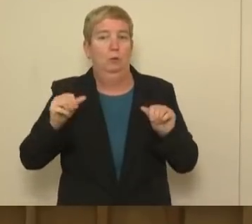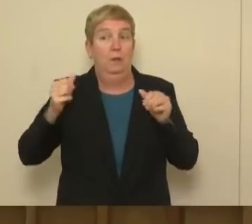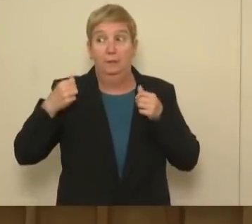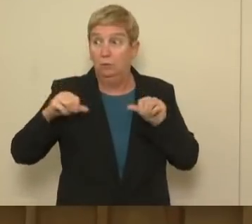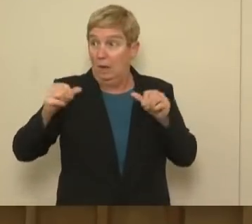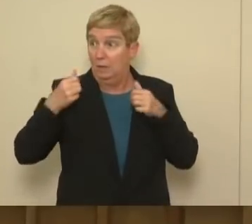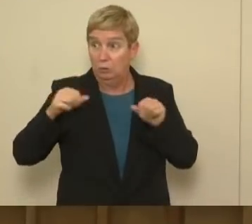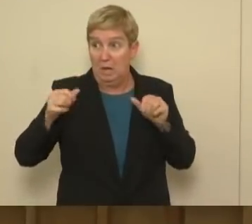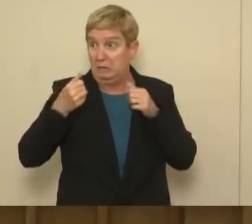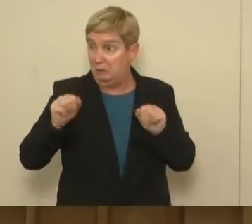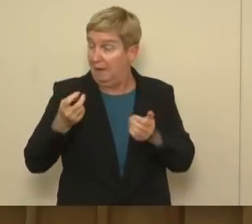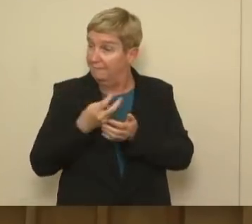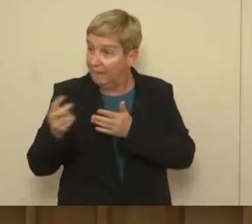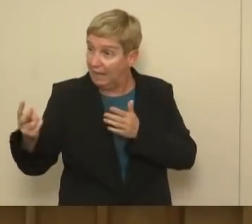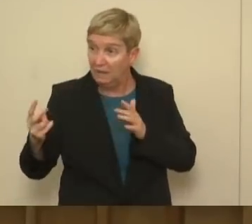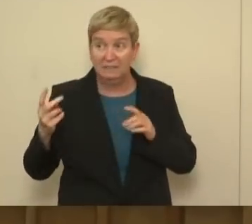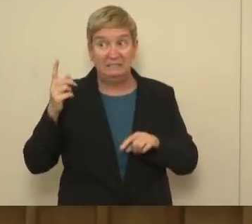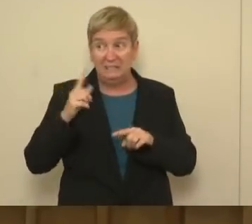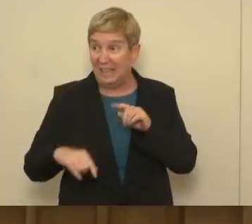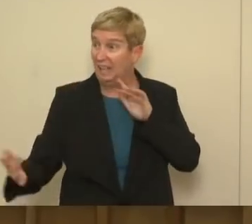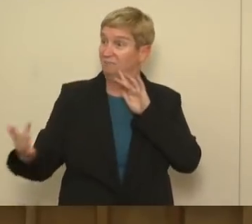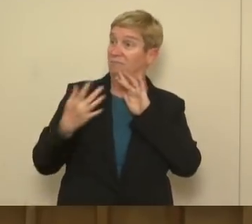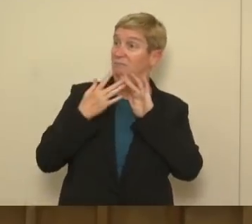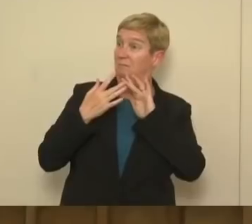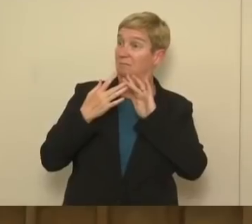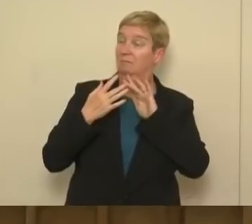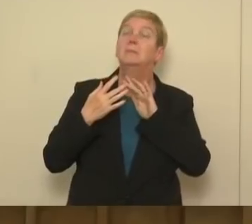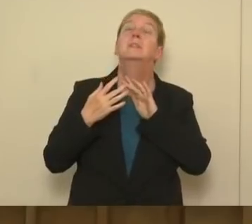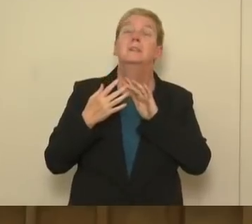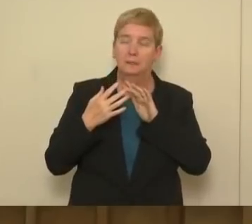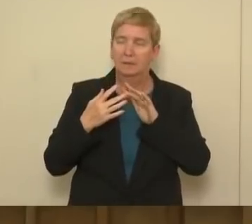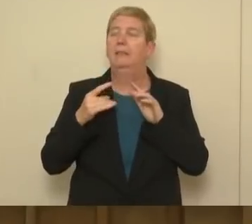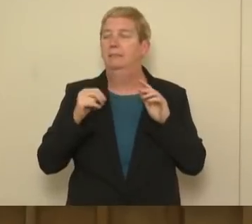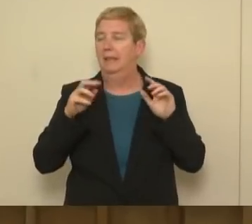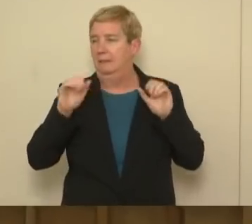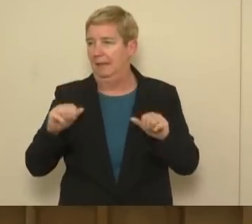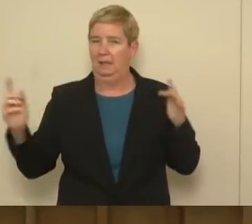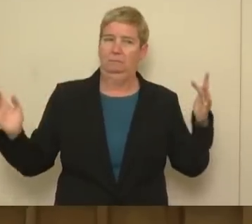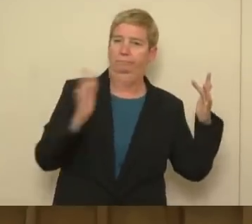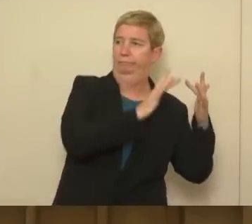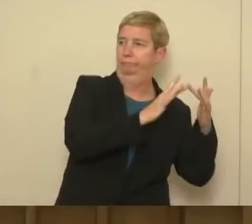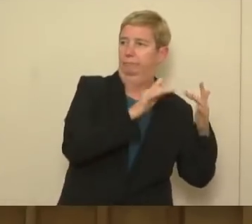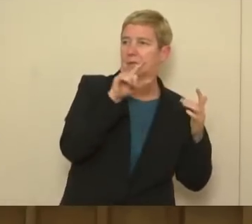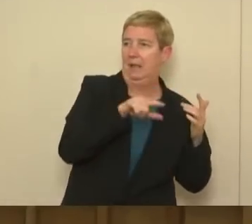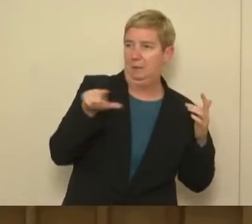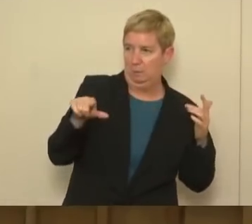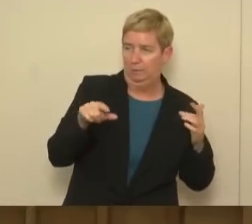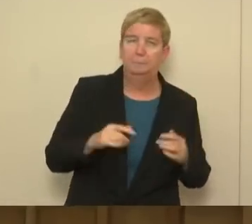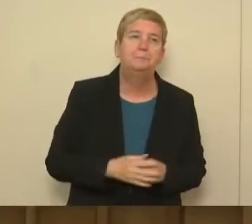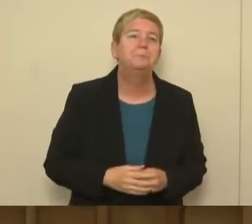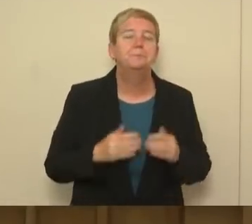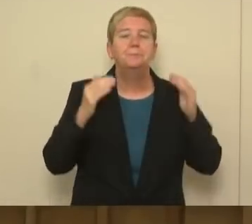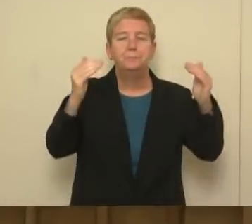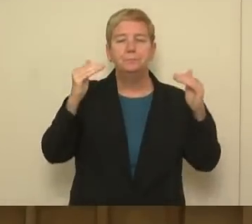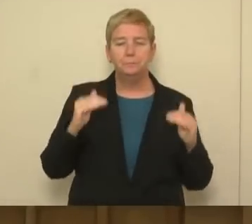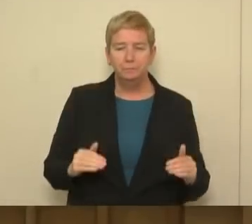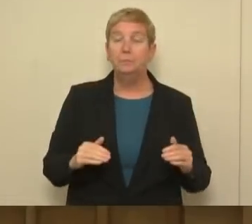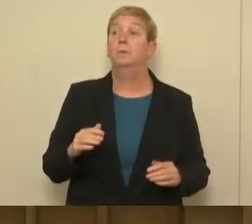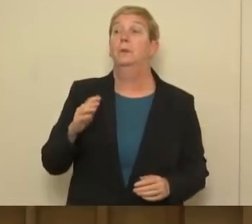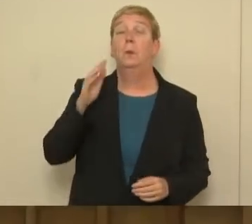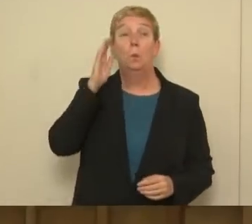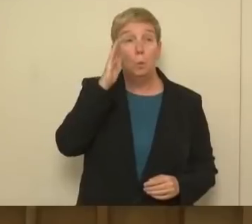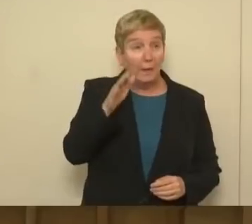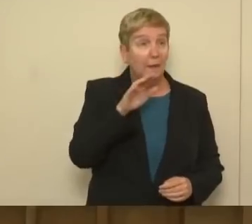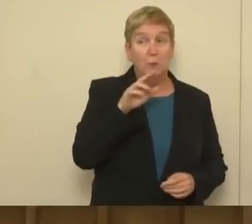they do. And then to your other question about calls, so one of the, whether that the U.S. Census will call you and